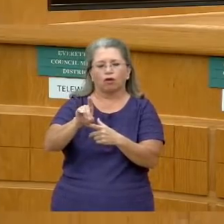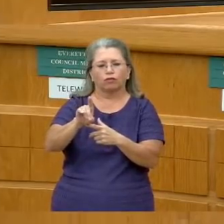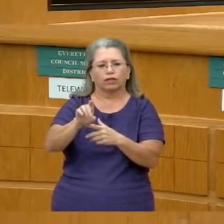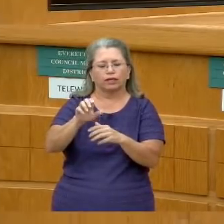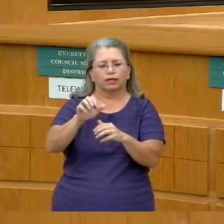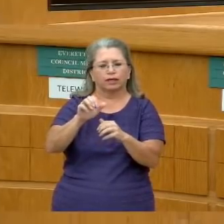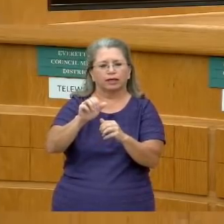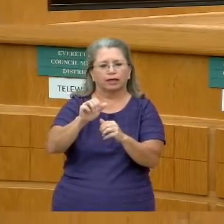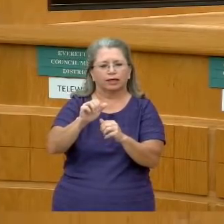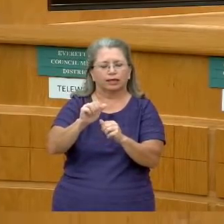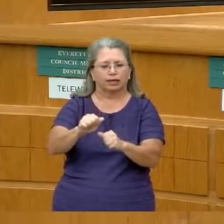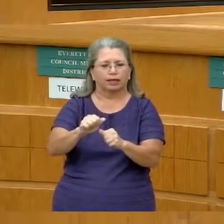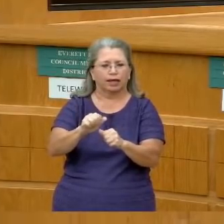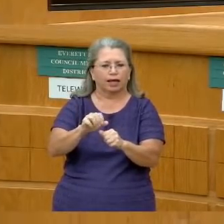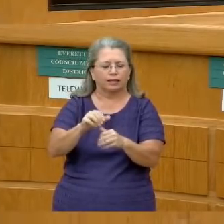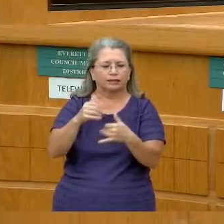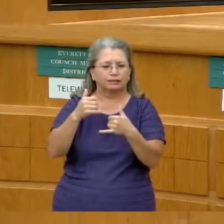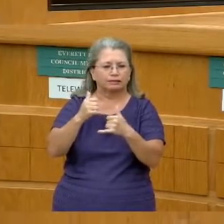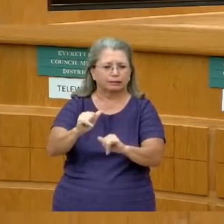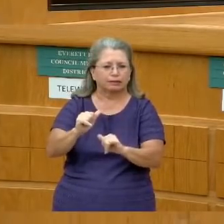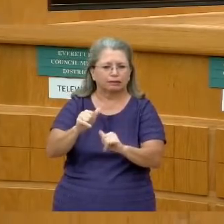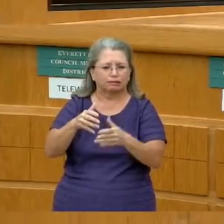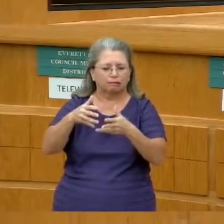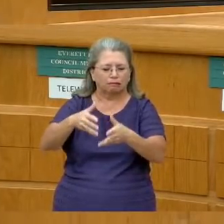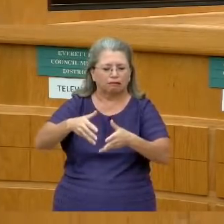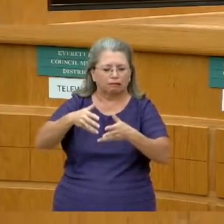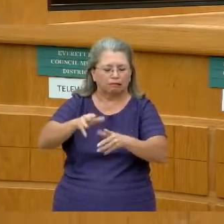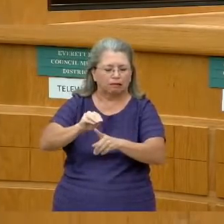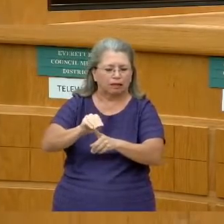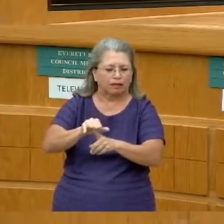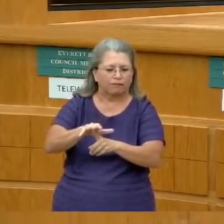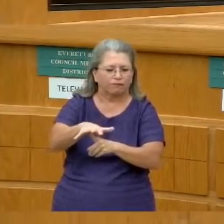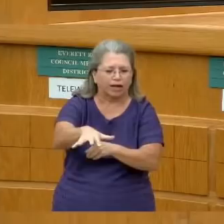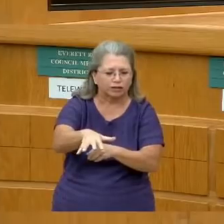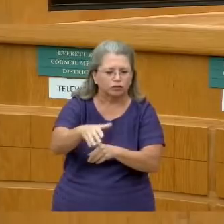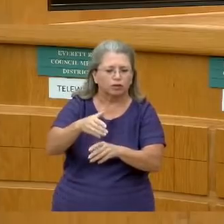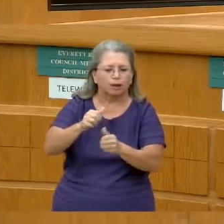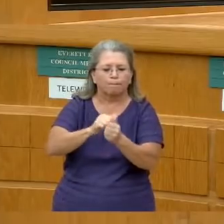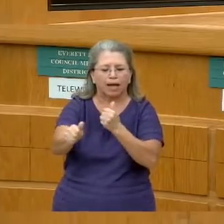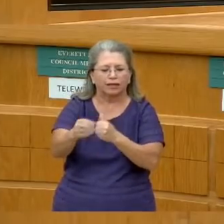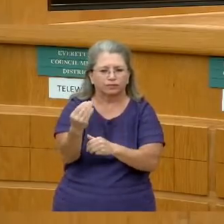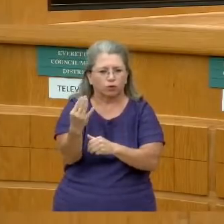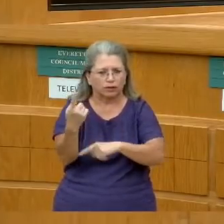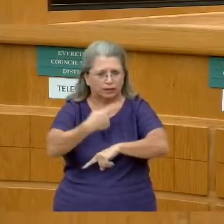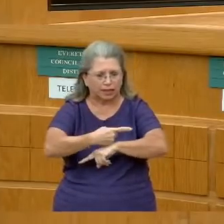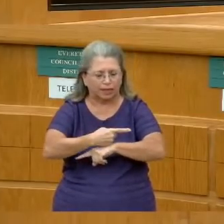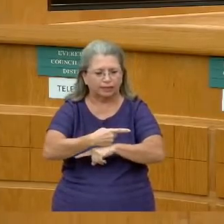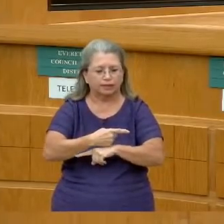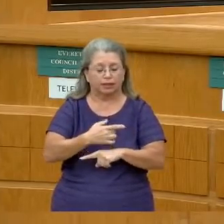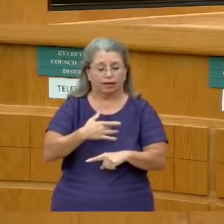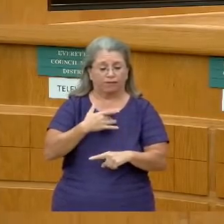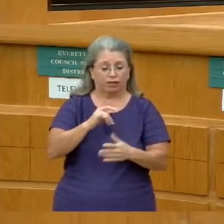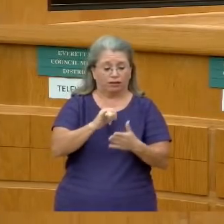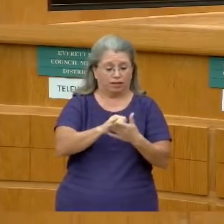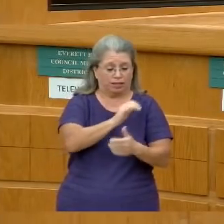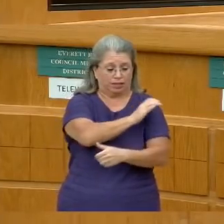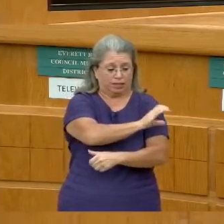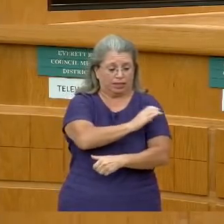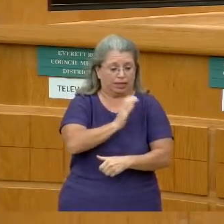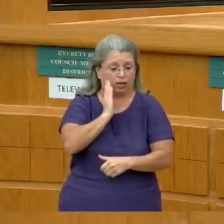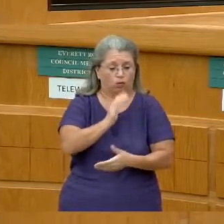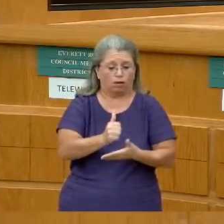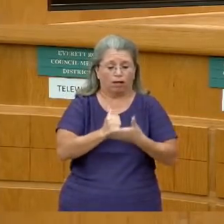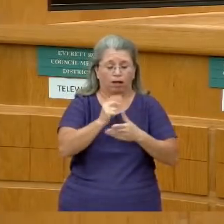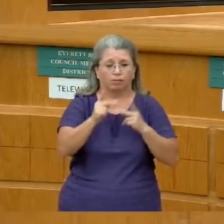way beyond the 14 days. And so I really believe this clinic will help our community heal physically. It'll